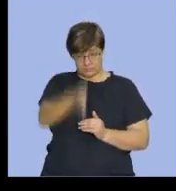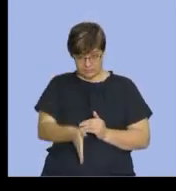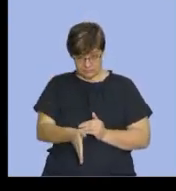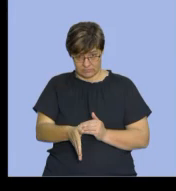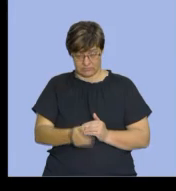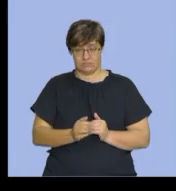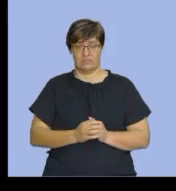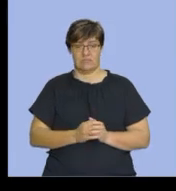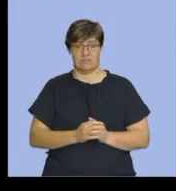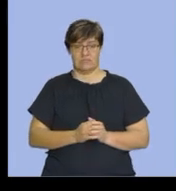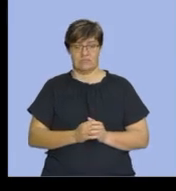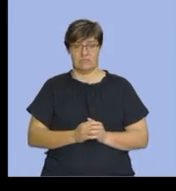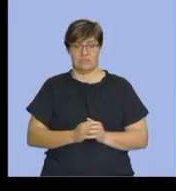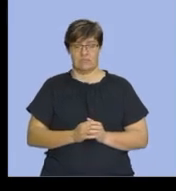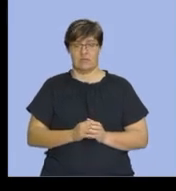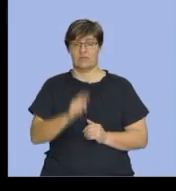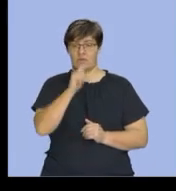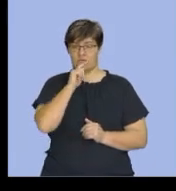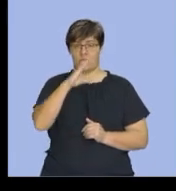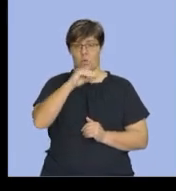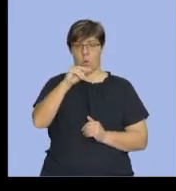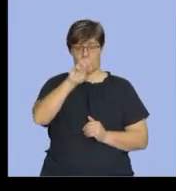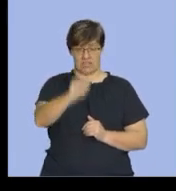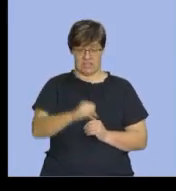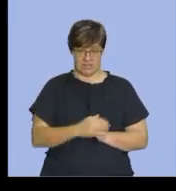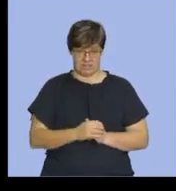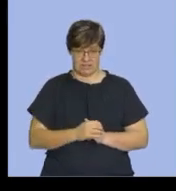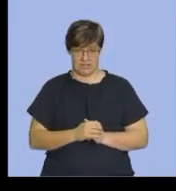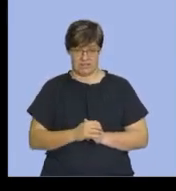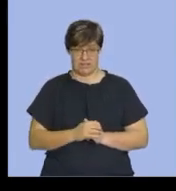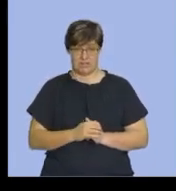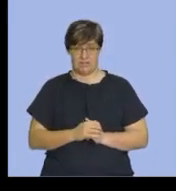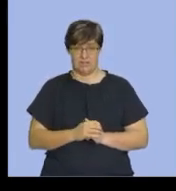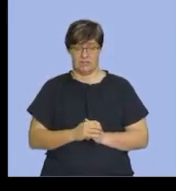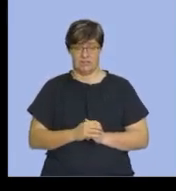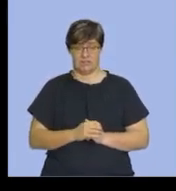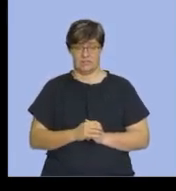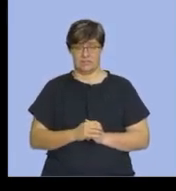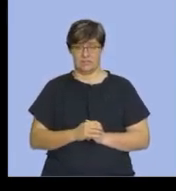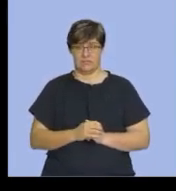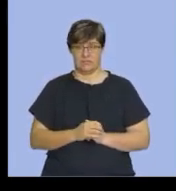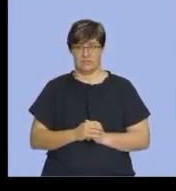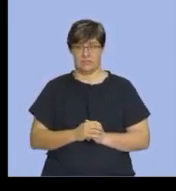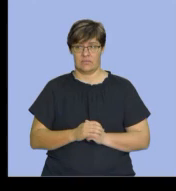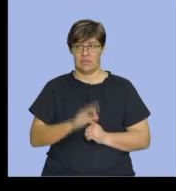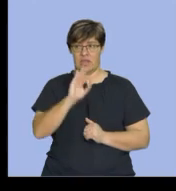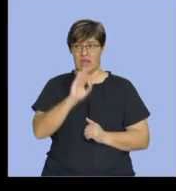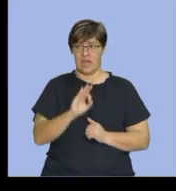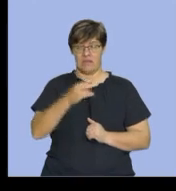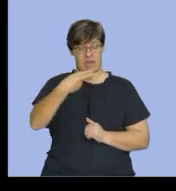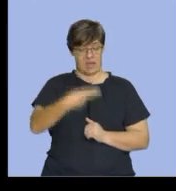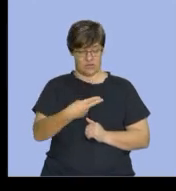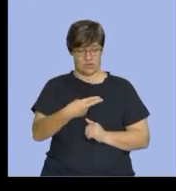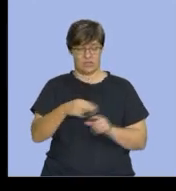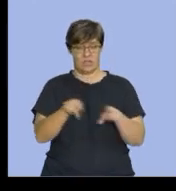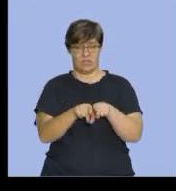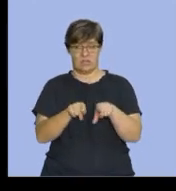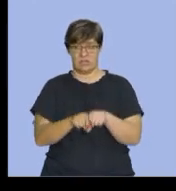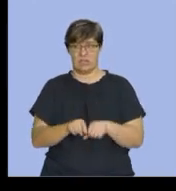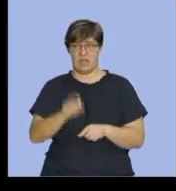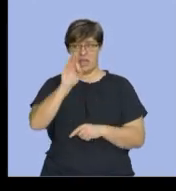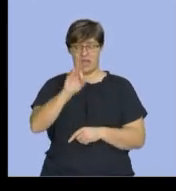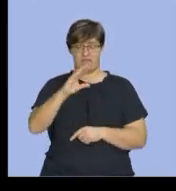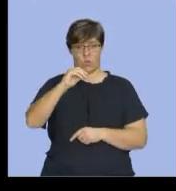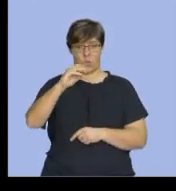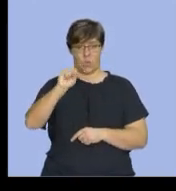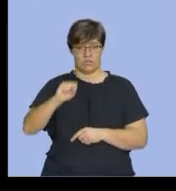Horizontal, it's adjacent, so we're going to use cos. So the horizontal component is F